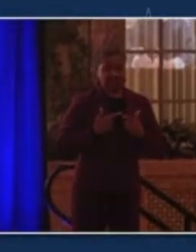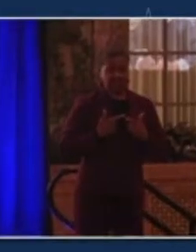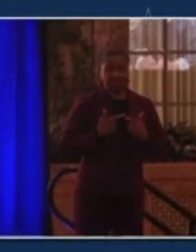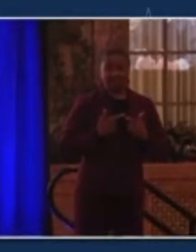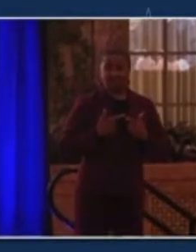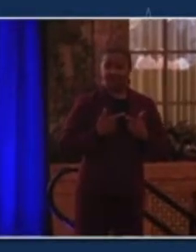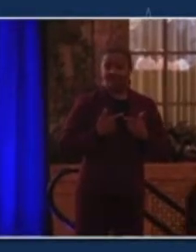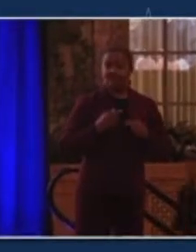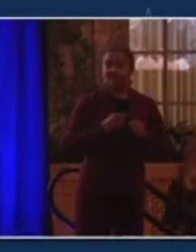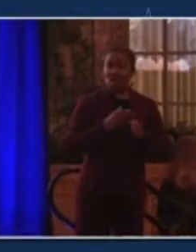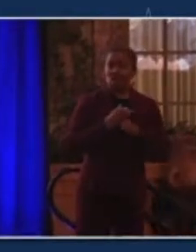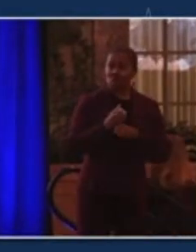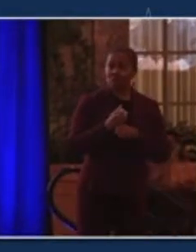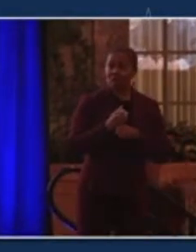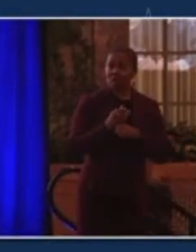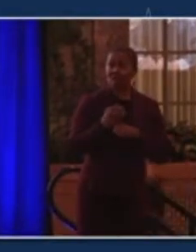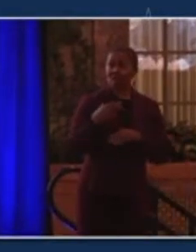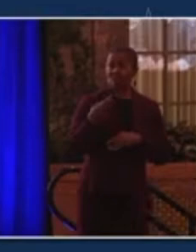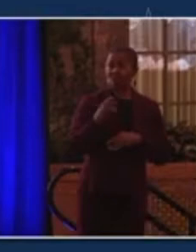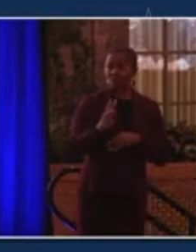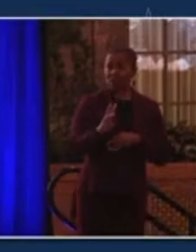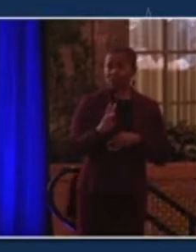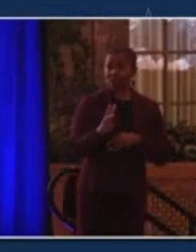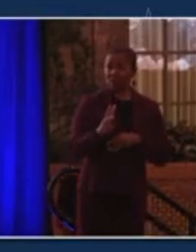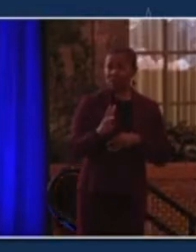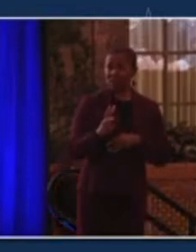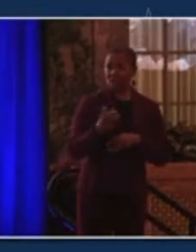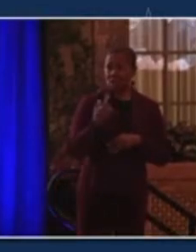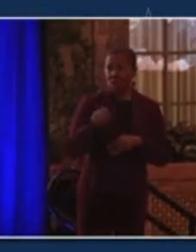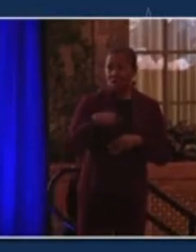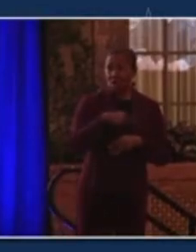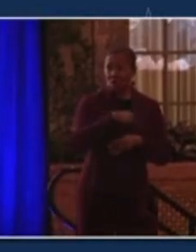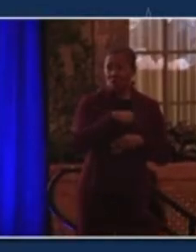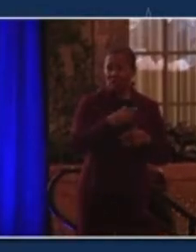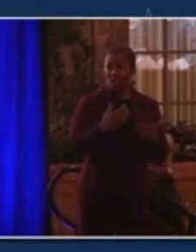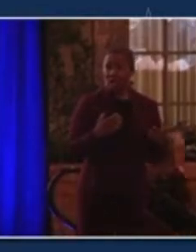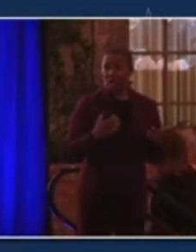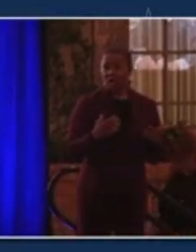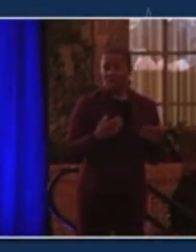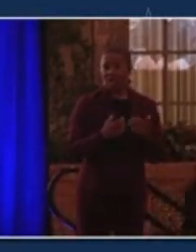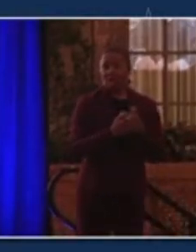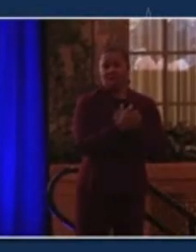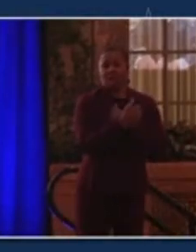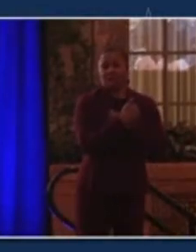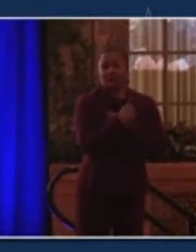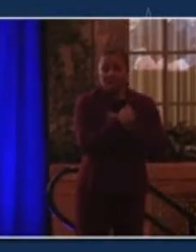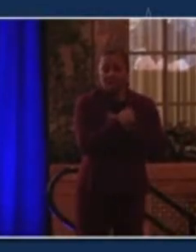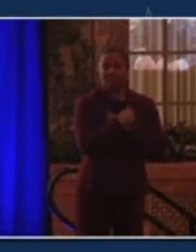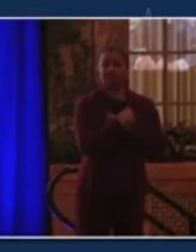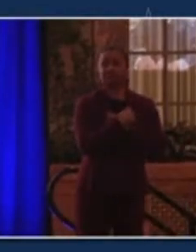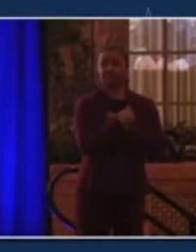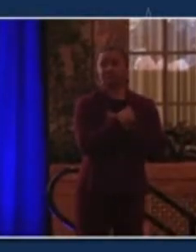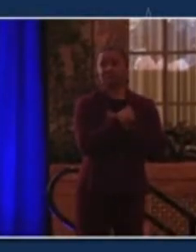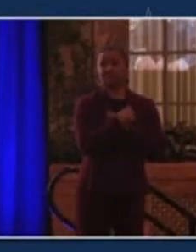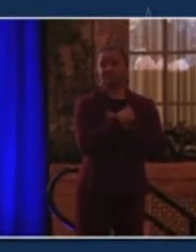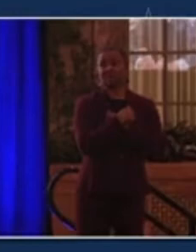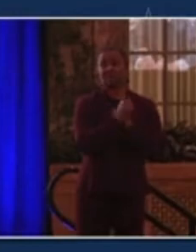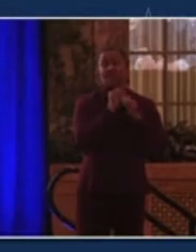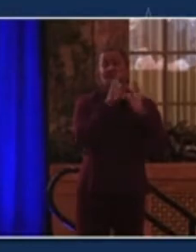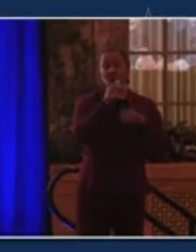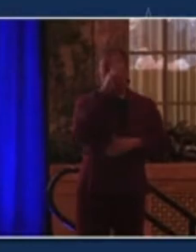Harold Washington. And we all must agree